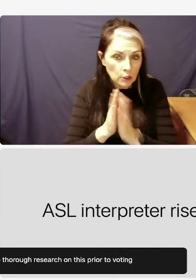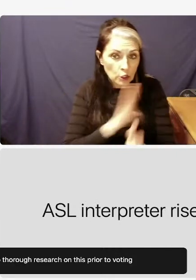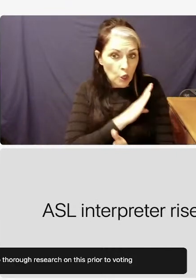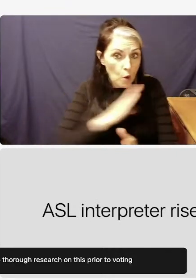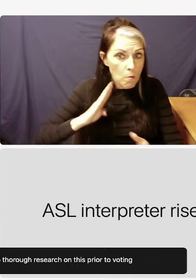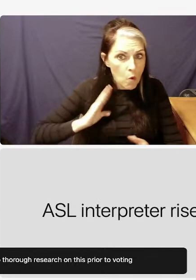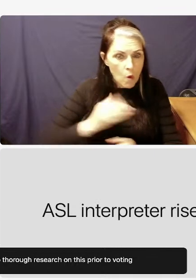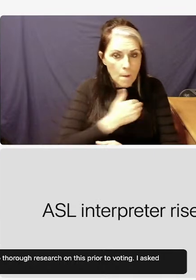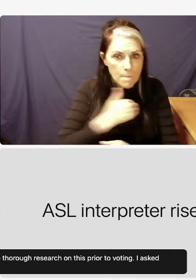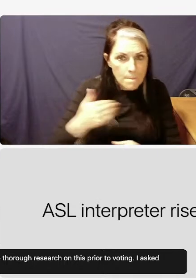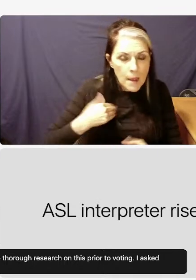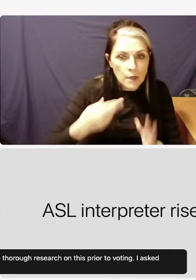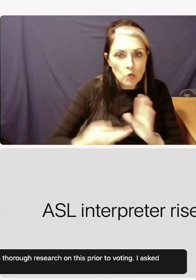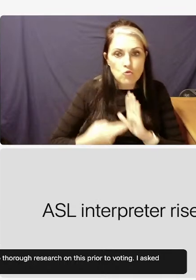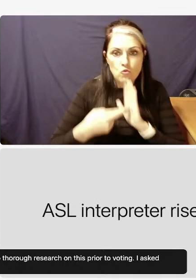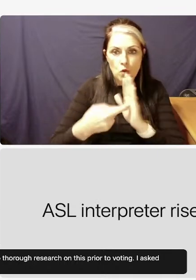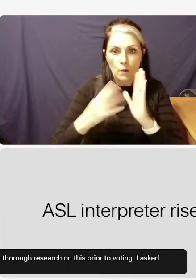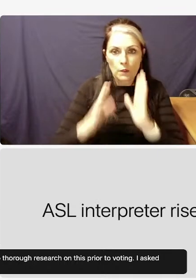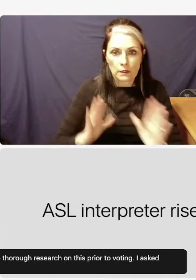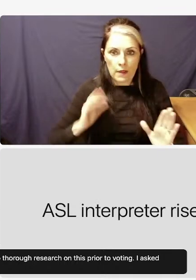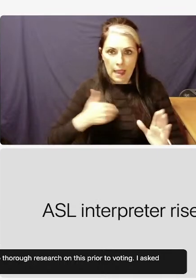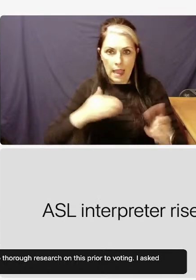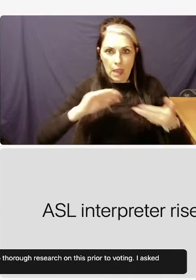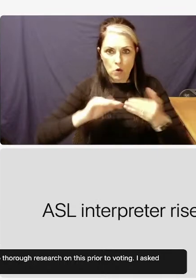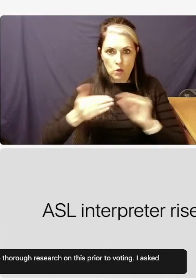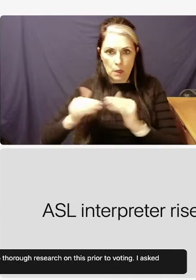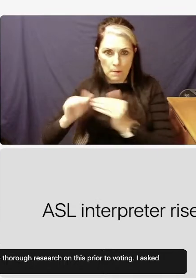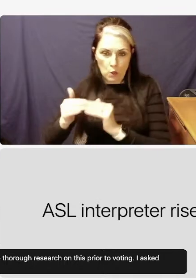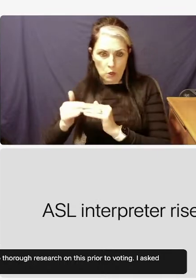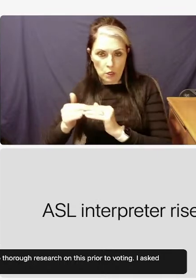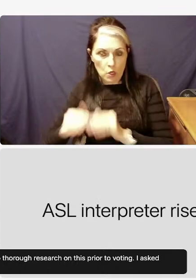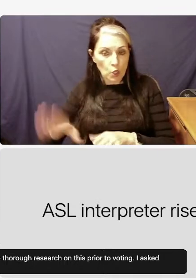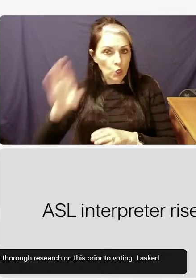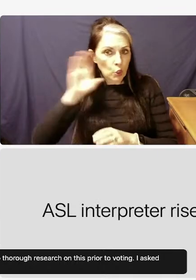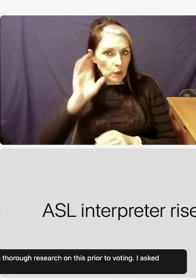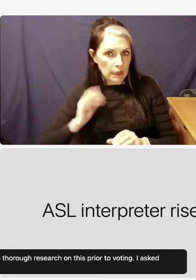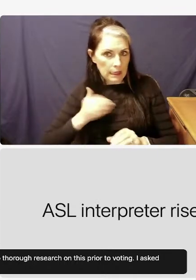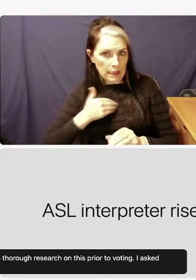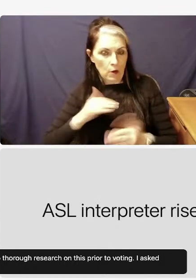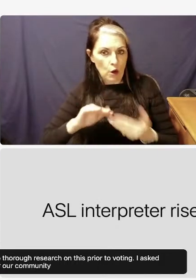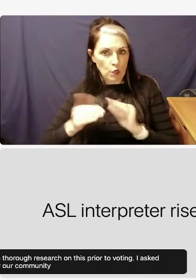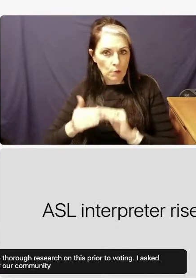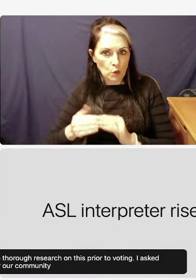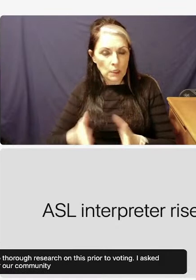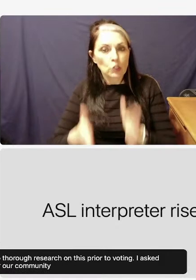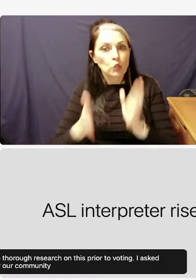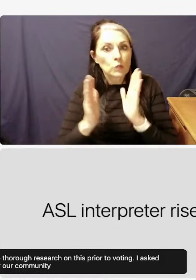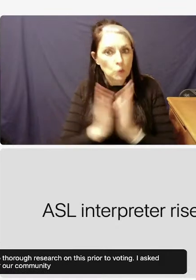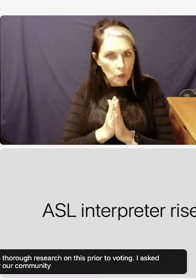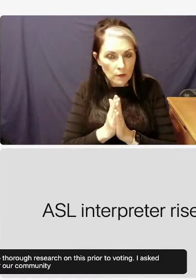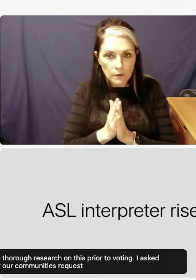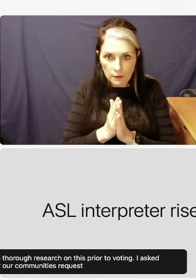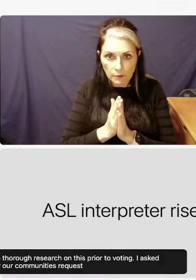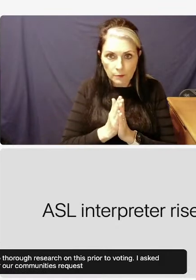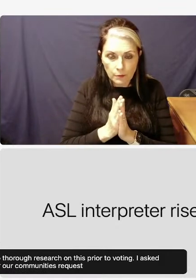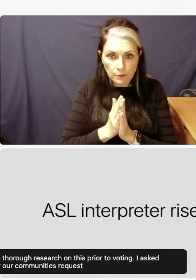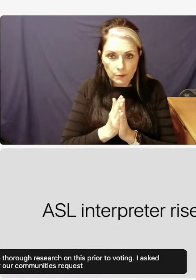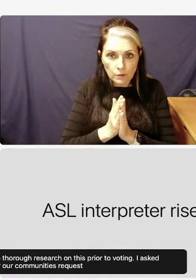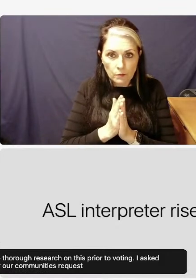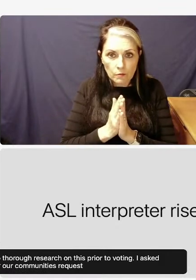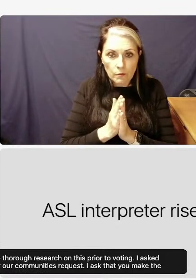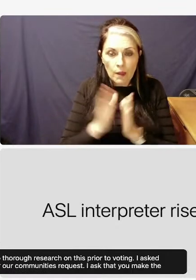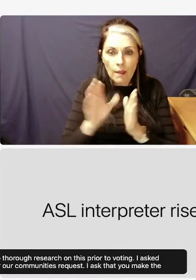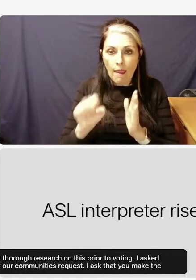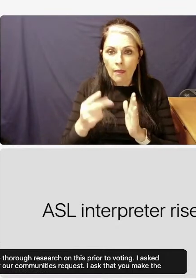members the representatives of our community that you hear our community's request i ask that you make the ethical and